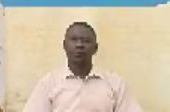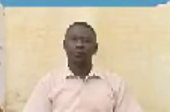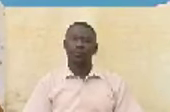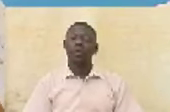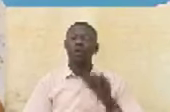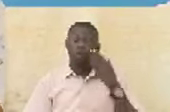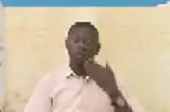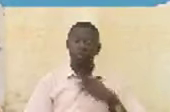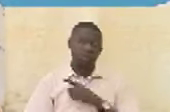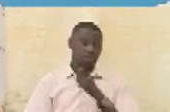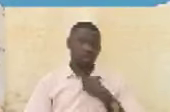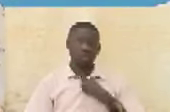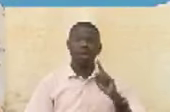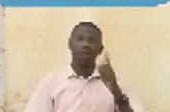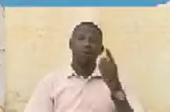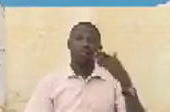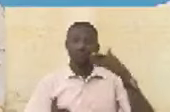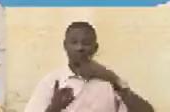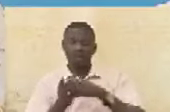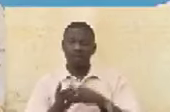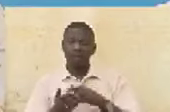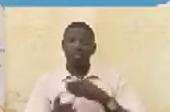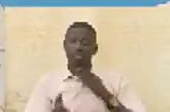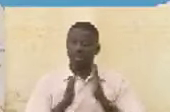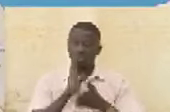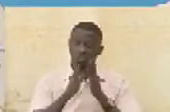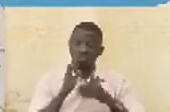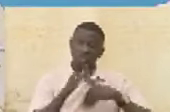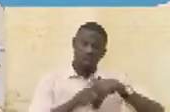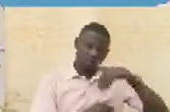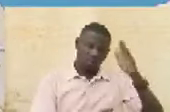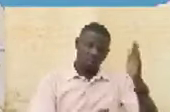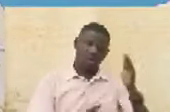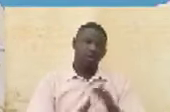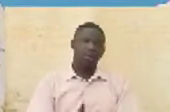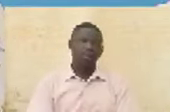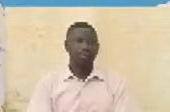When they arrived first, she had run away.